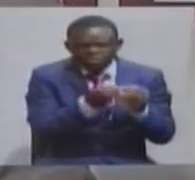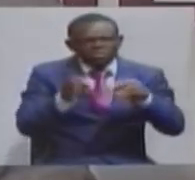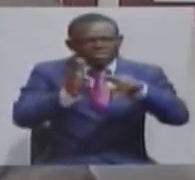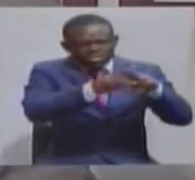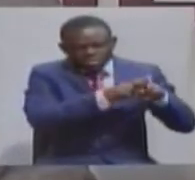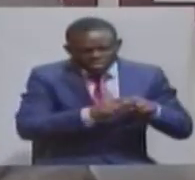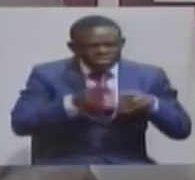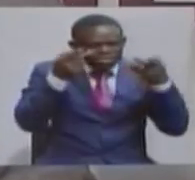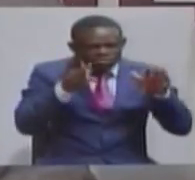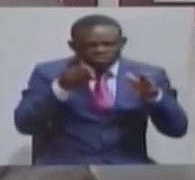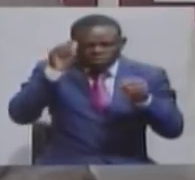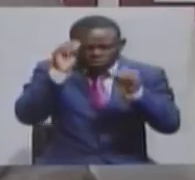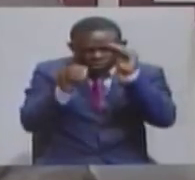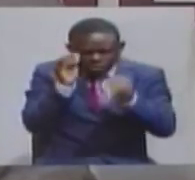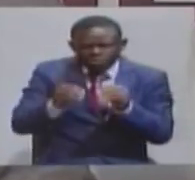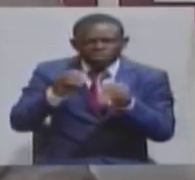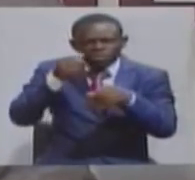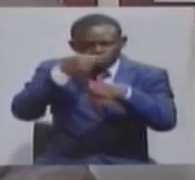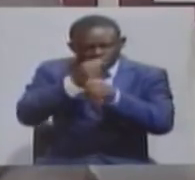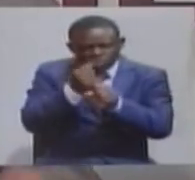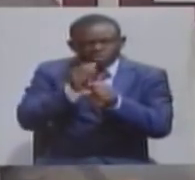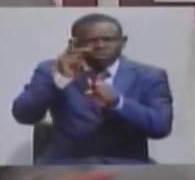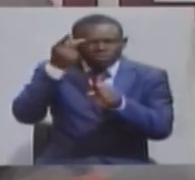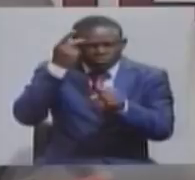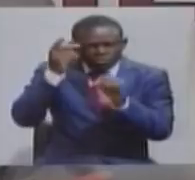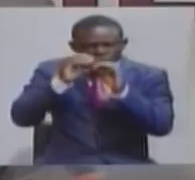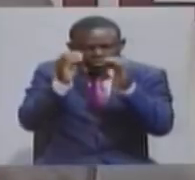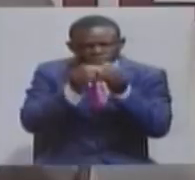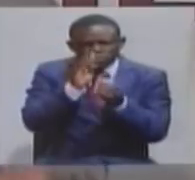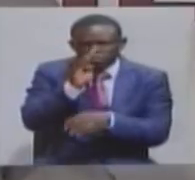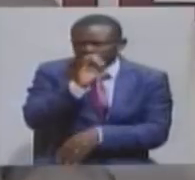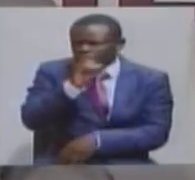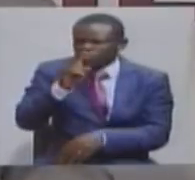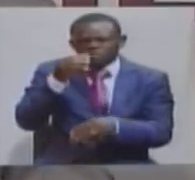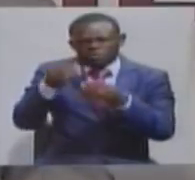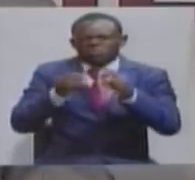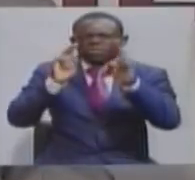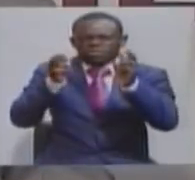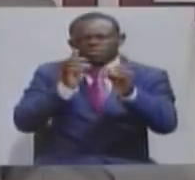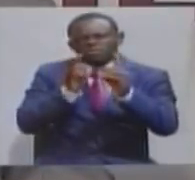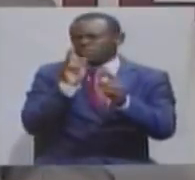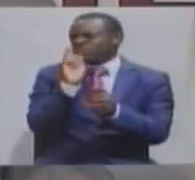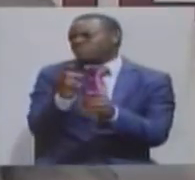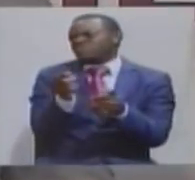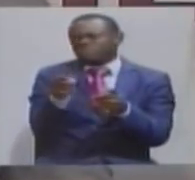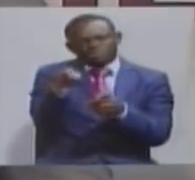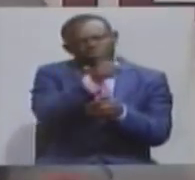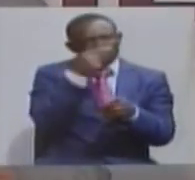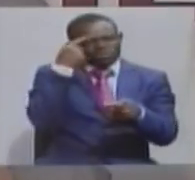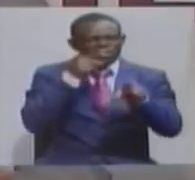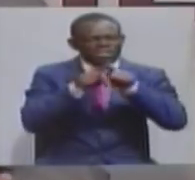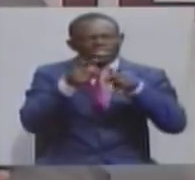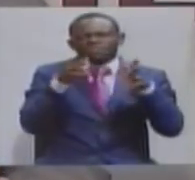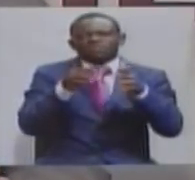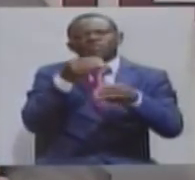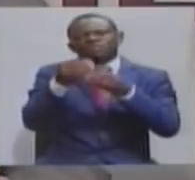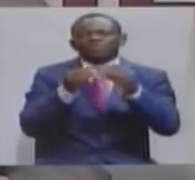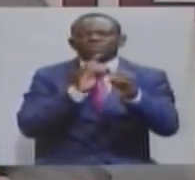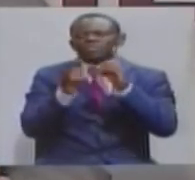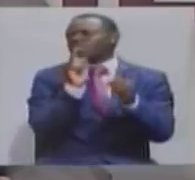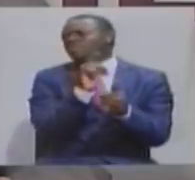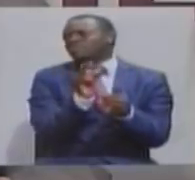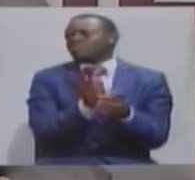parties' bill. Wasn't that dialogue? Didn't they resolve? Didn't they agree? They agreed. That is dialogue for me.